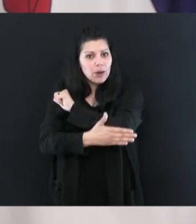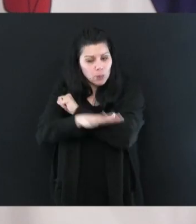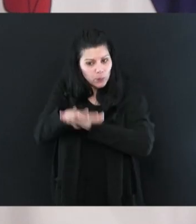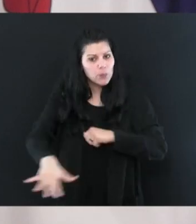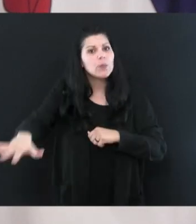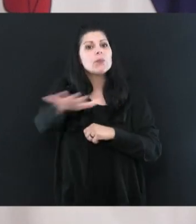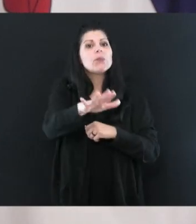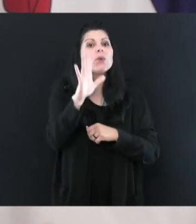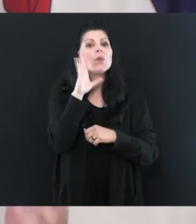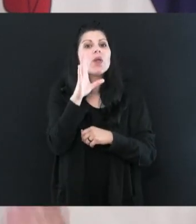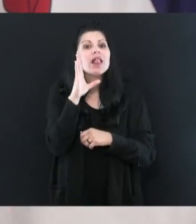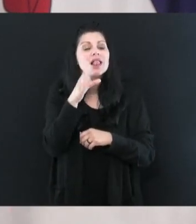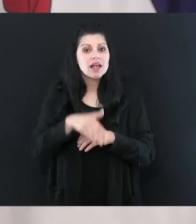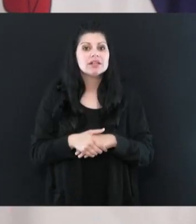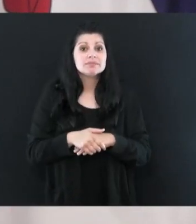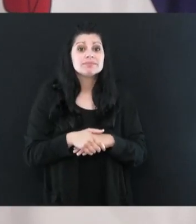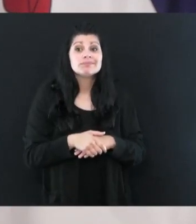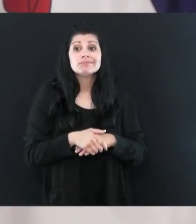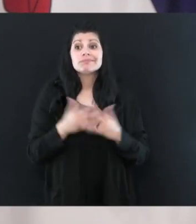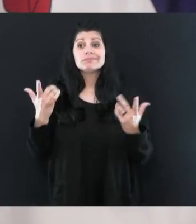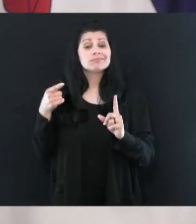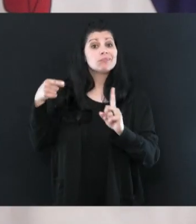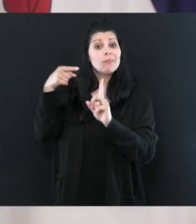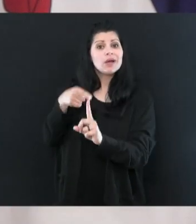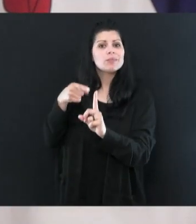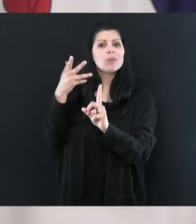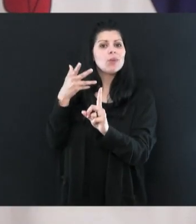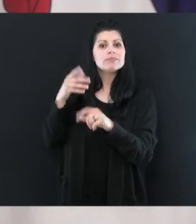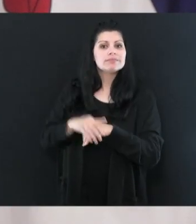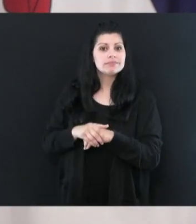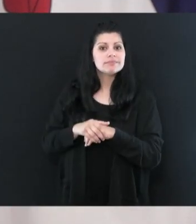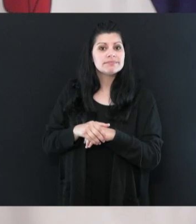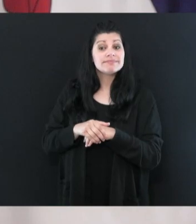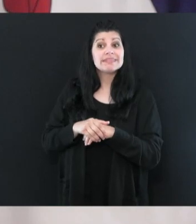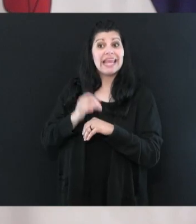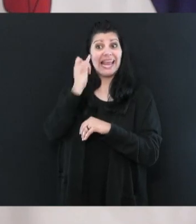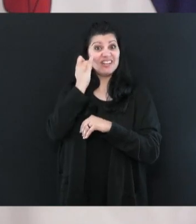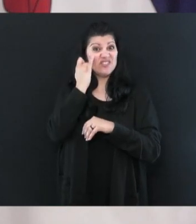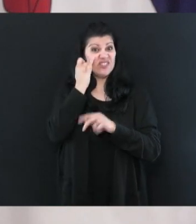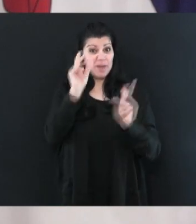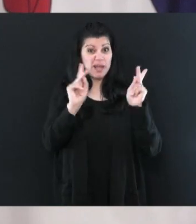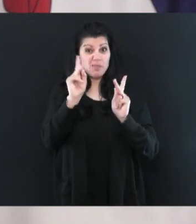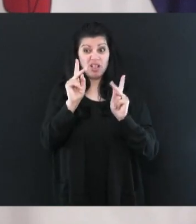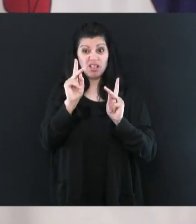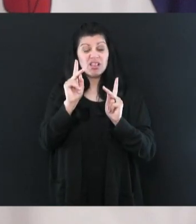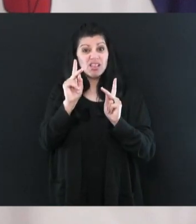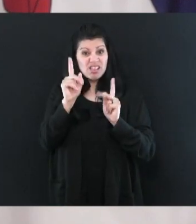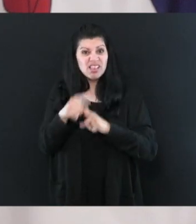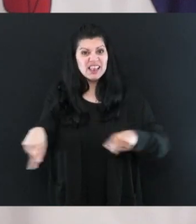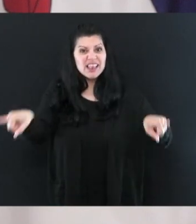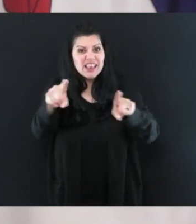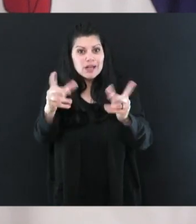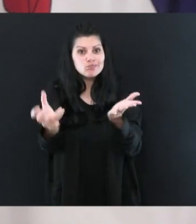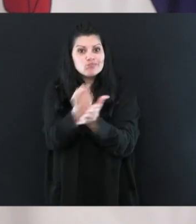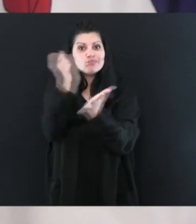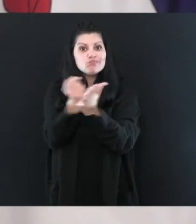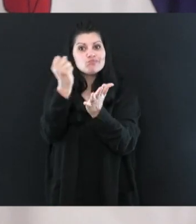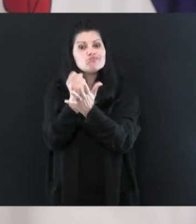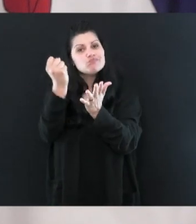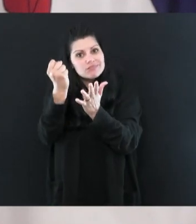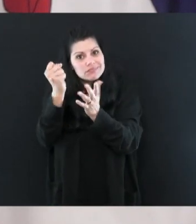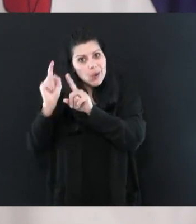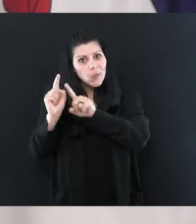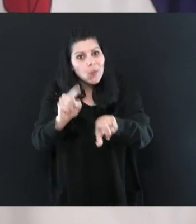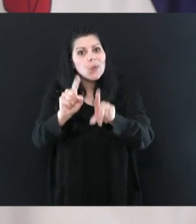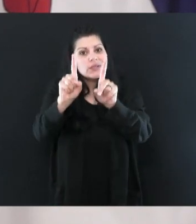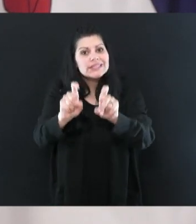is just one thing, and that's just this: if they'll just come and get tested, we'll find the people that are